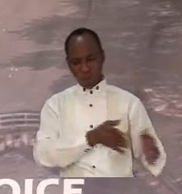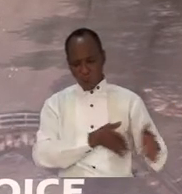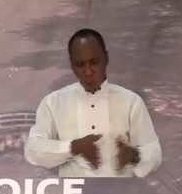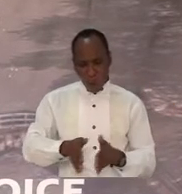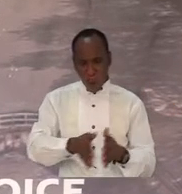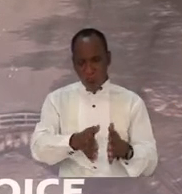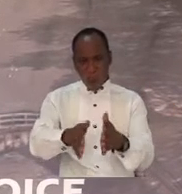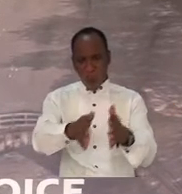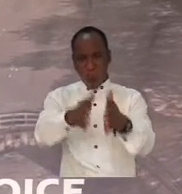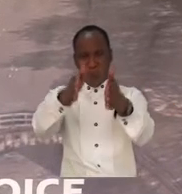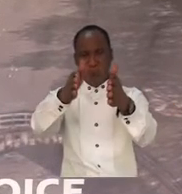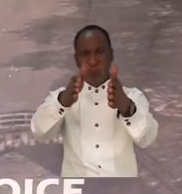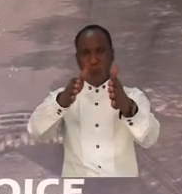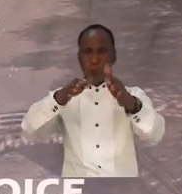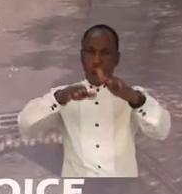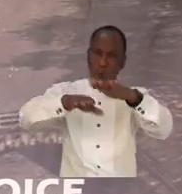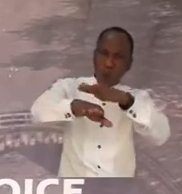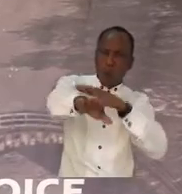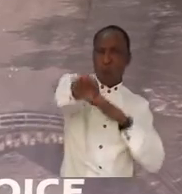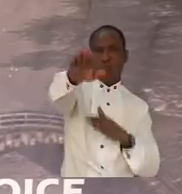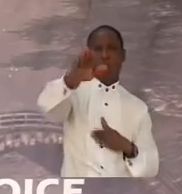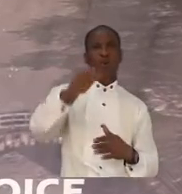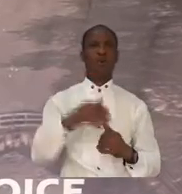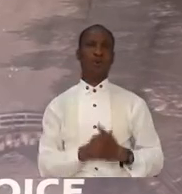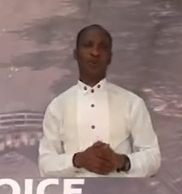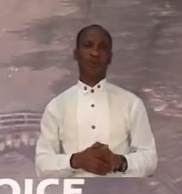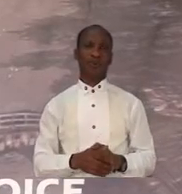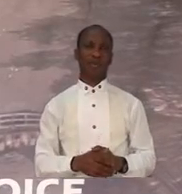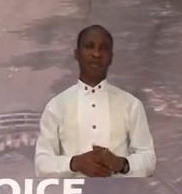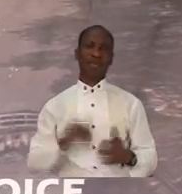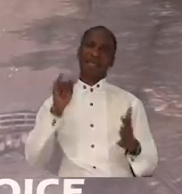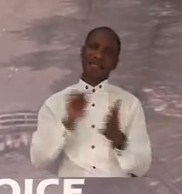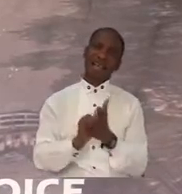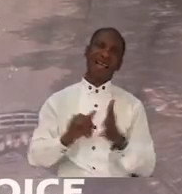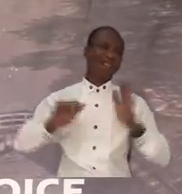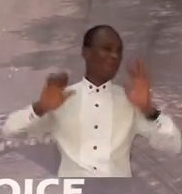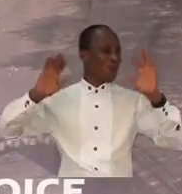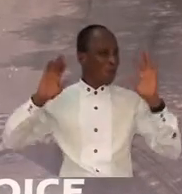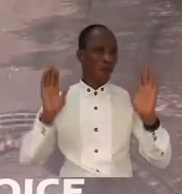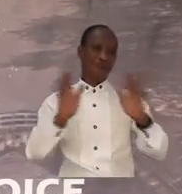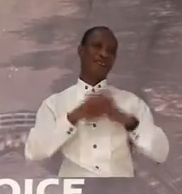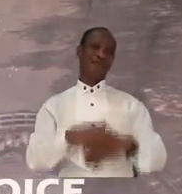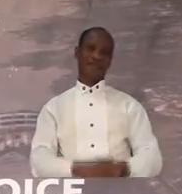ground through the midst of the sea. This is wonderful.